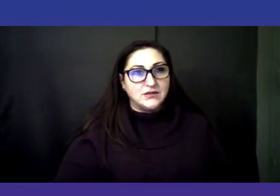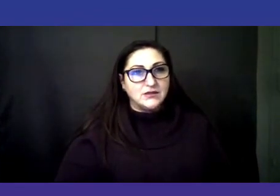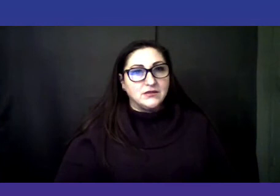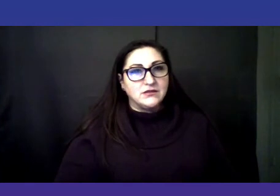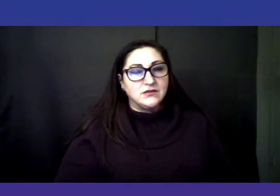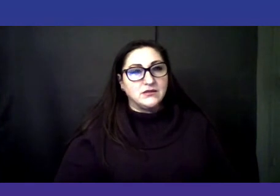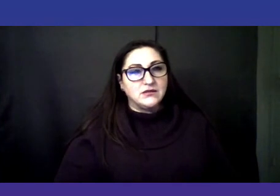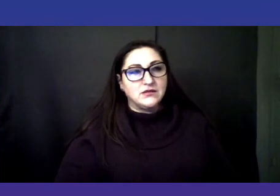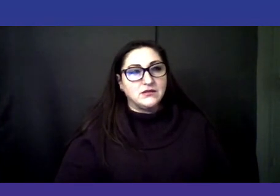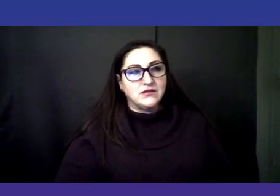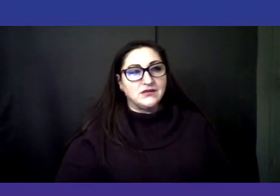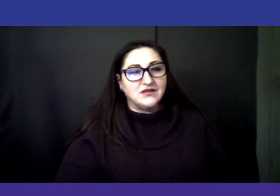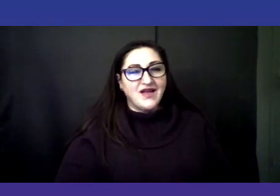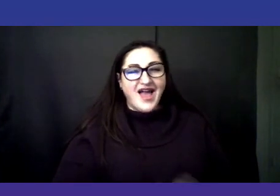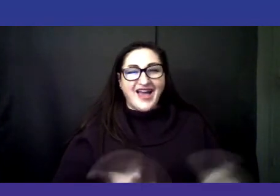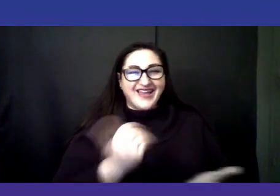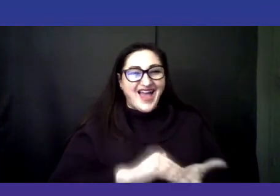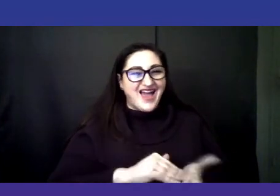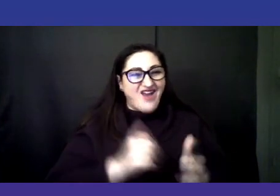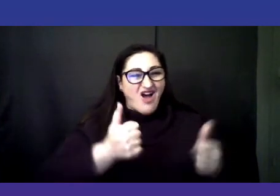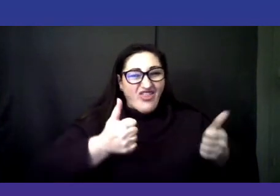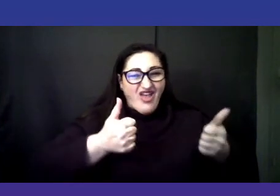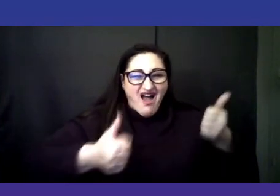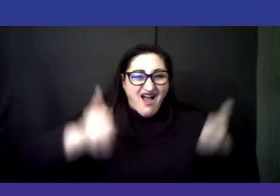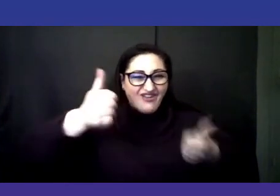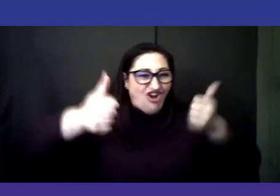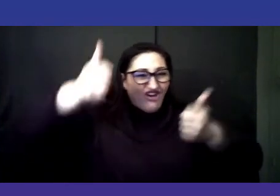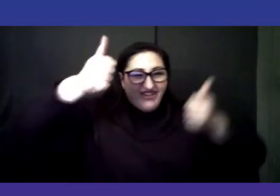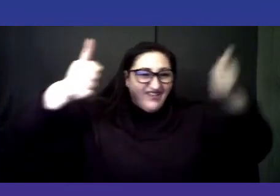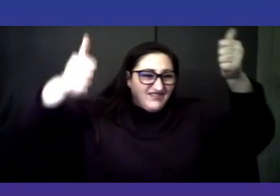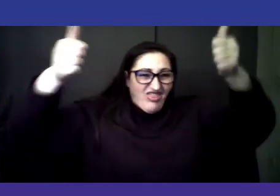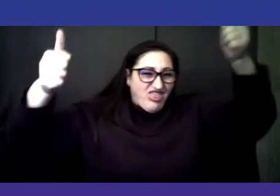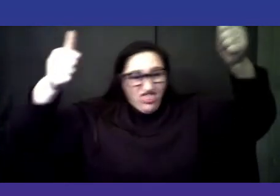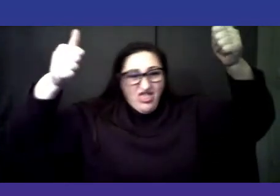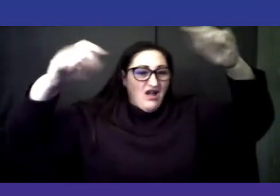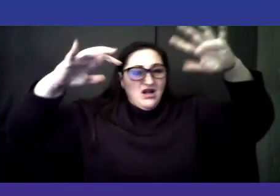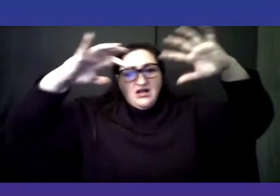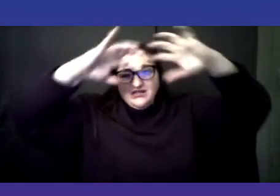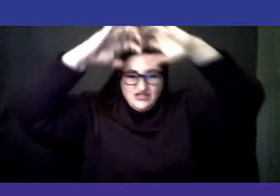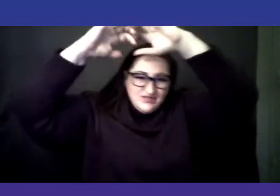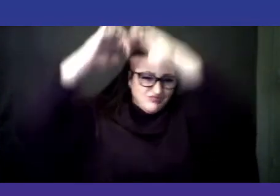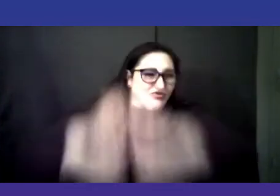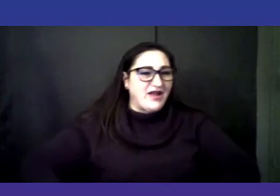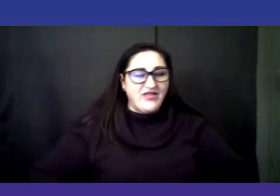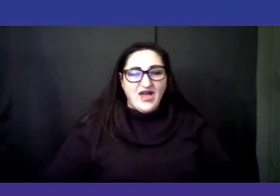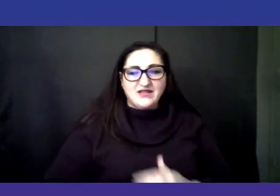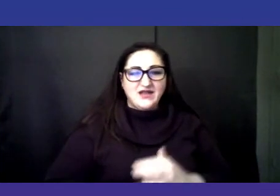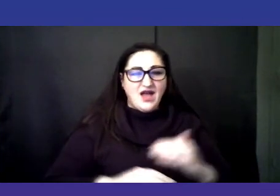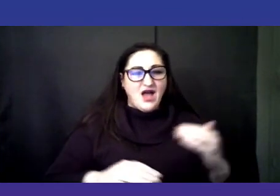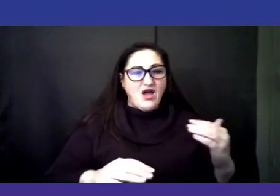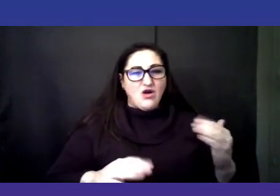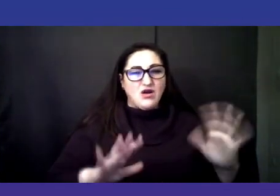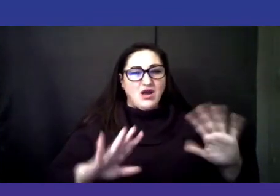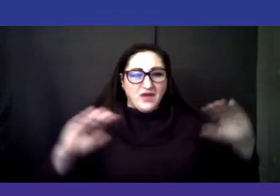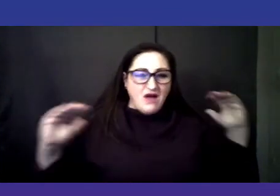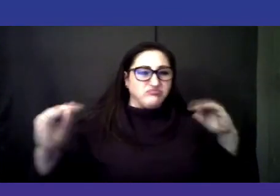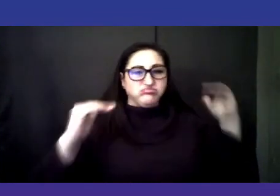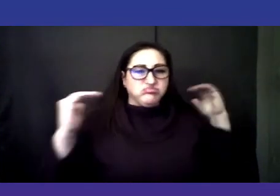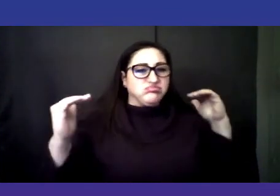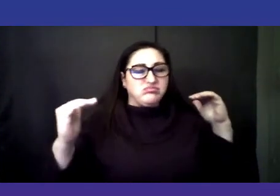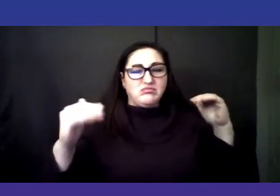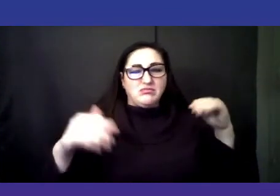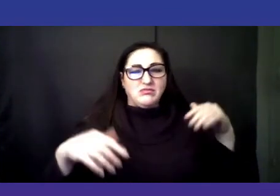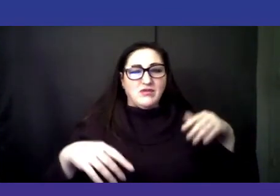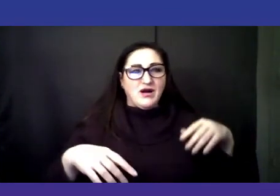the hierarchies that I have navigated or thought was